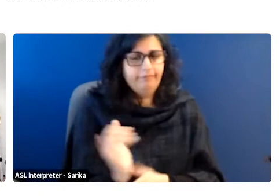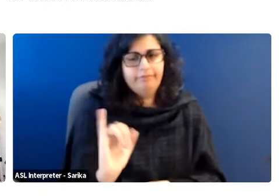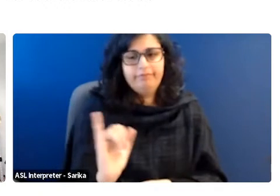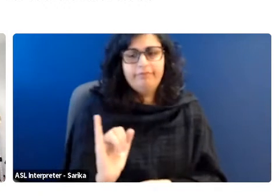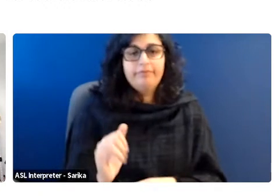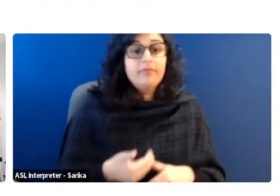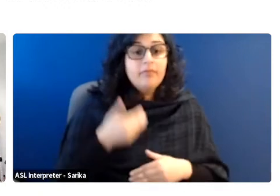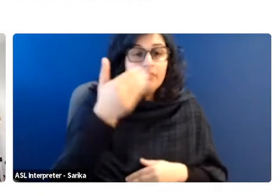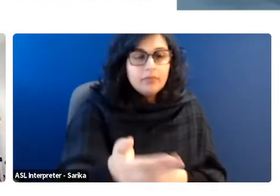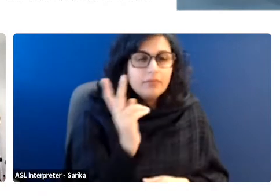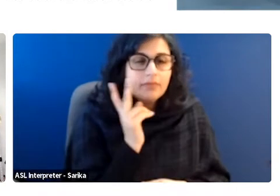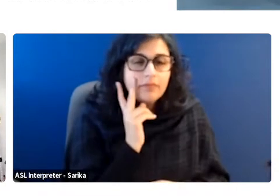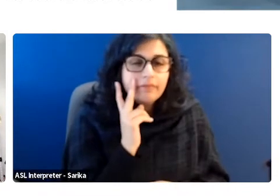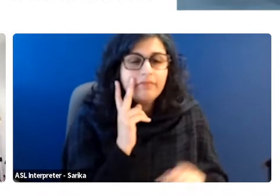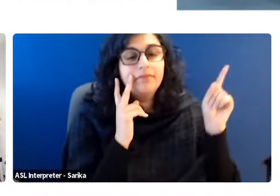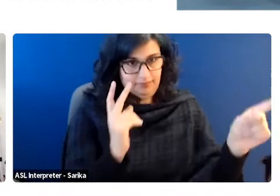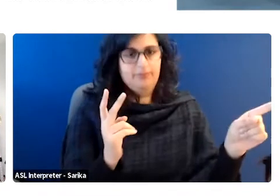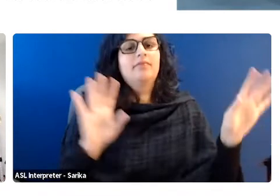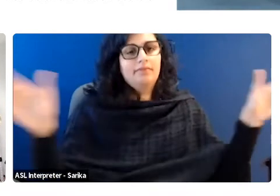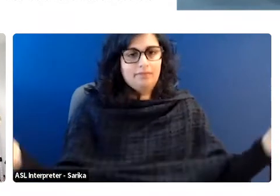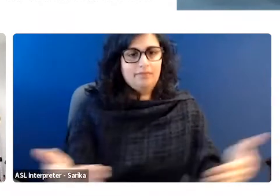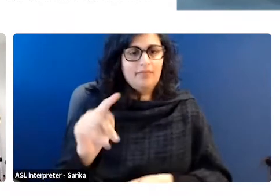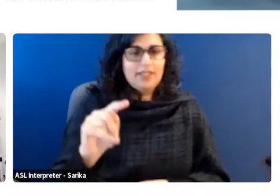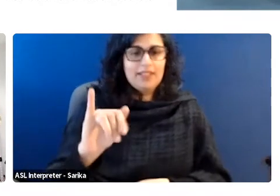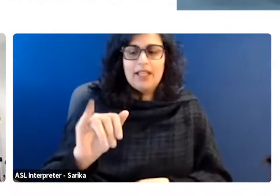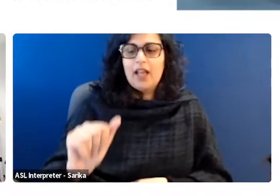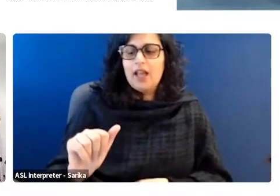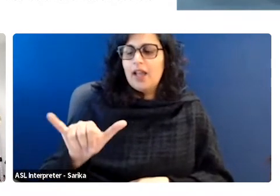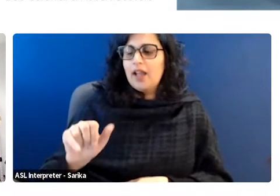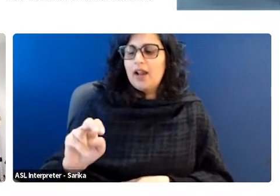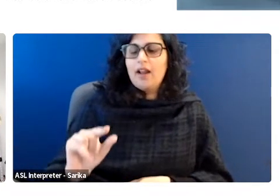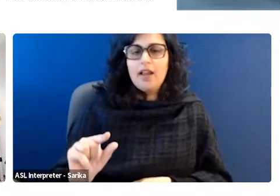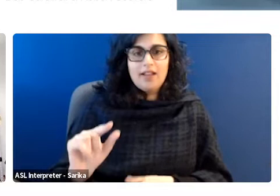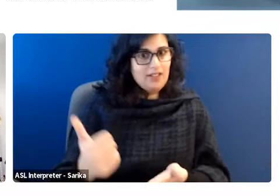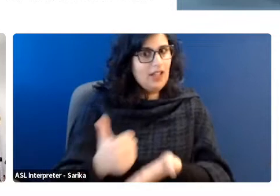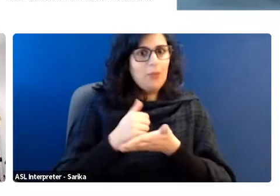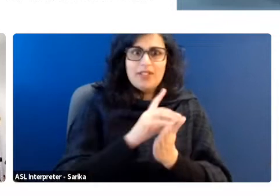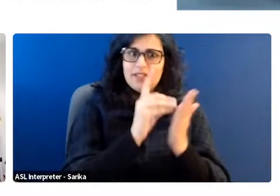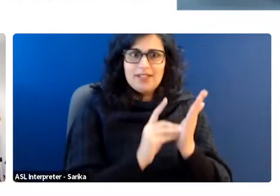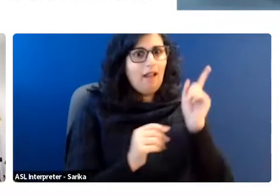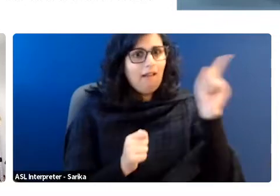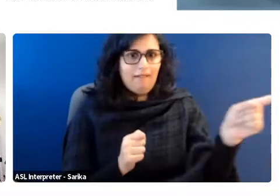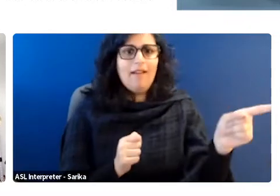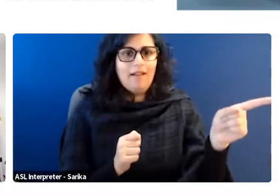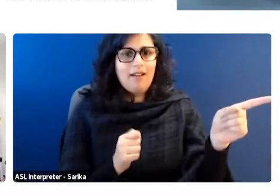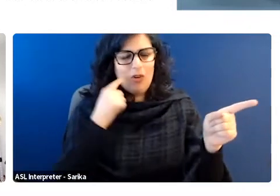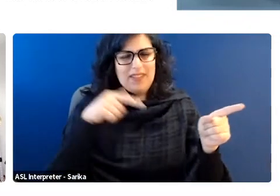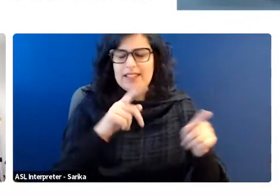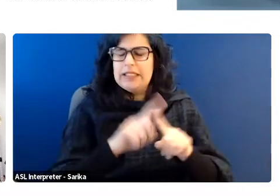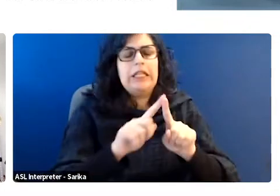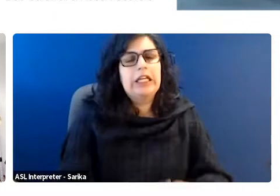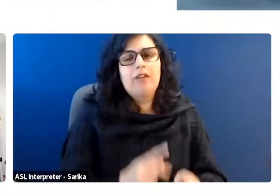next slide, I would like to also introduce Tia Yang, which helped us on our design of these products, several different